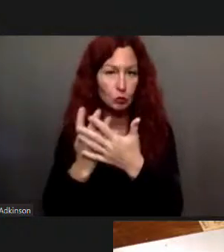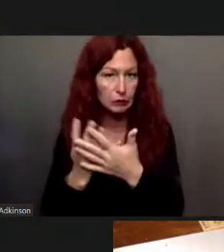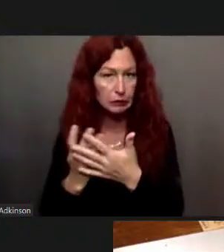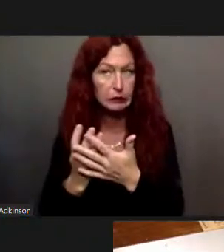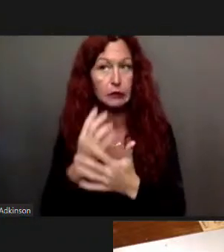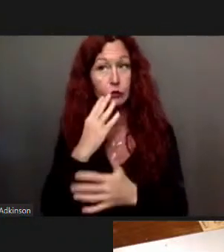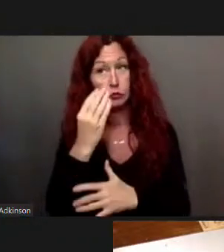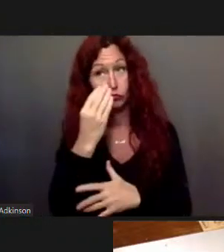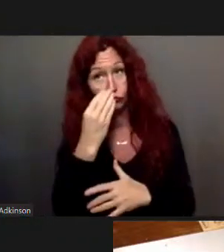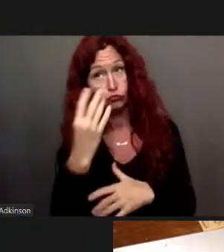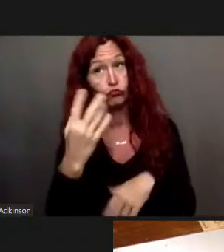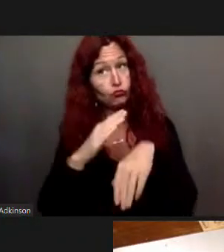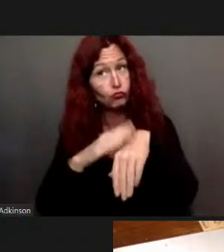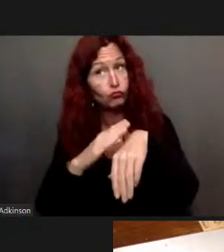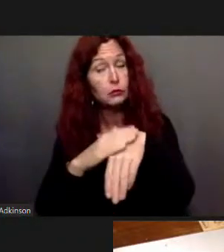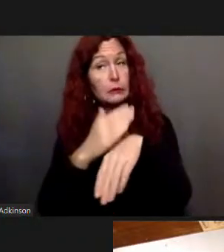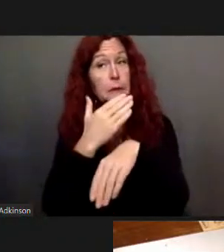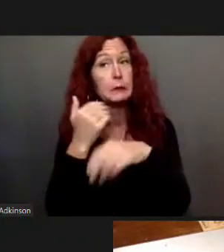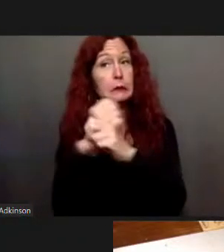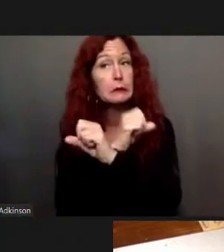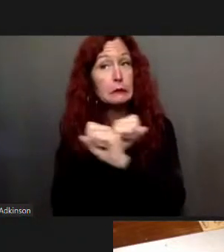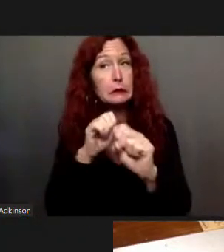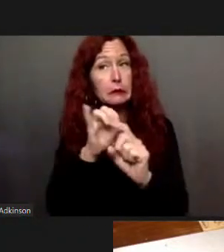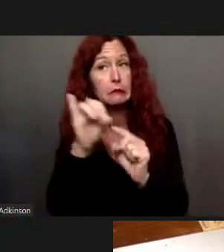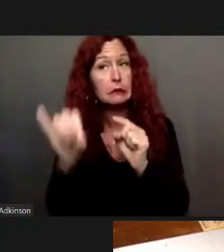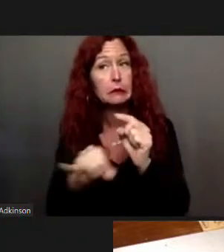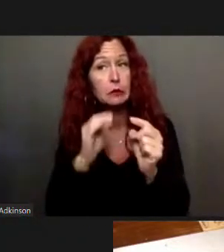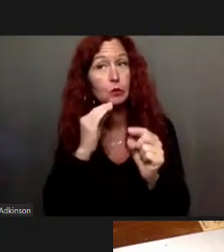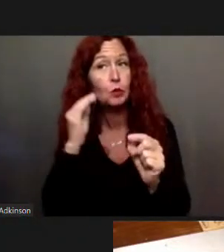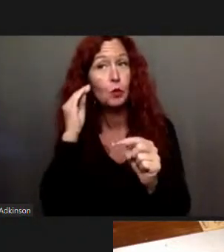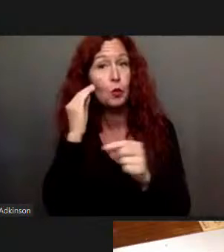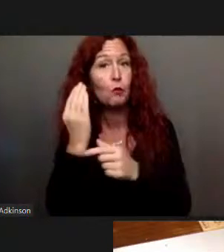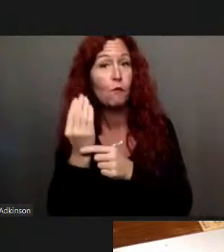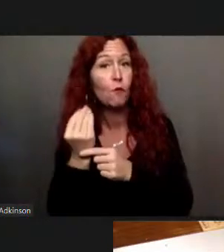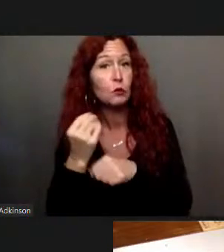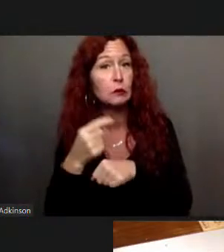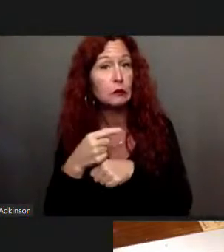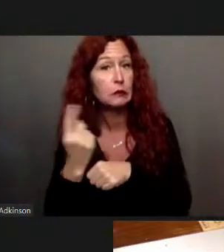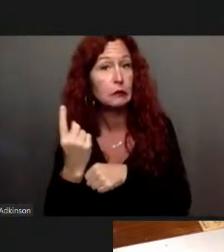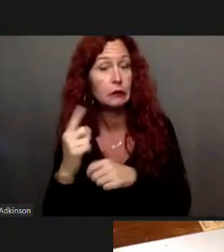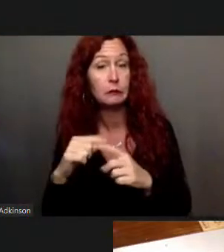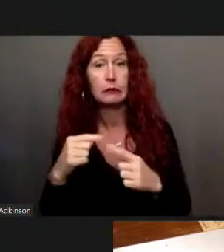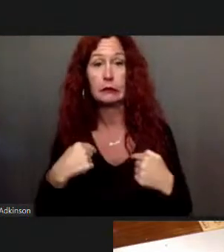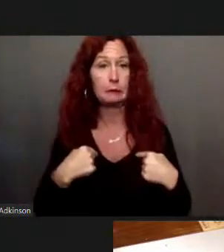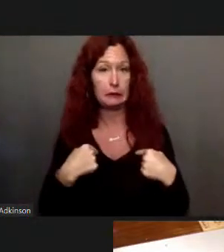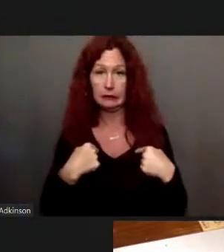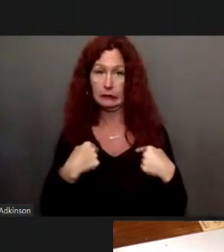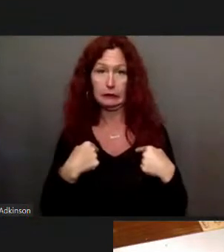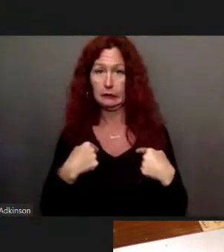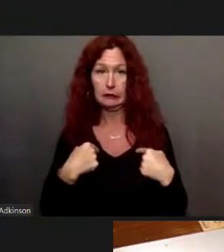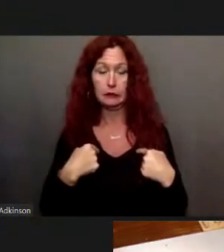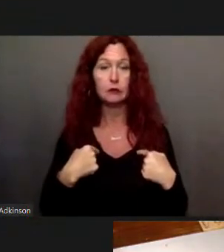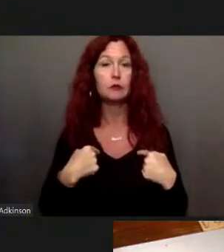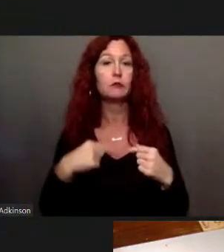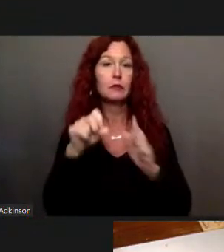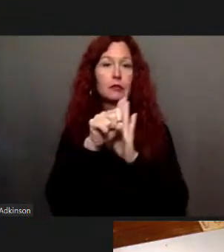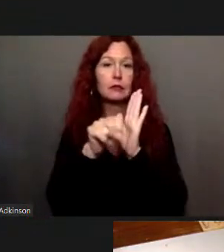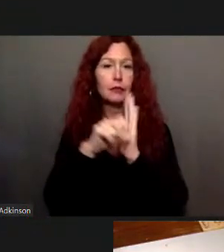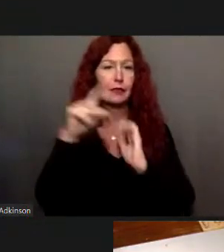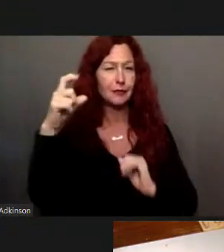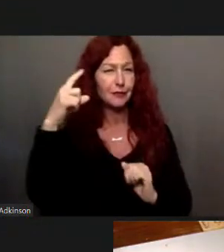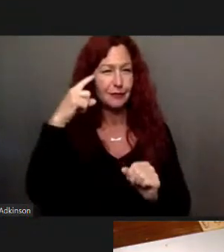I need to have with the self-quarantine for 14 days. That's the governor's order. That's still in effect. So I need to talk to the governor and see if he has